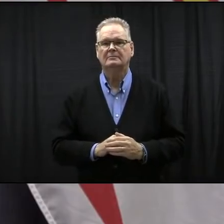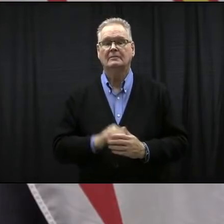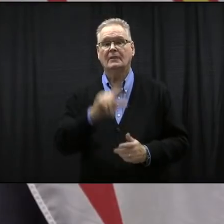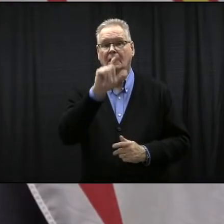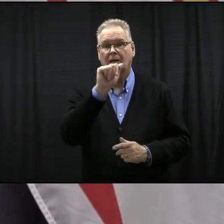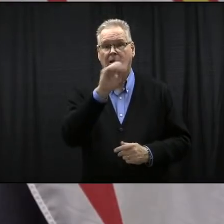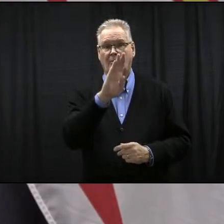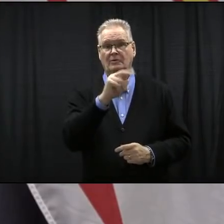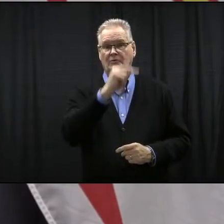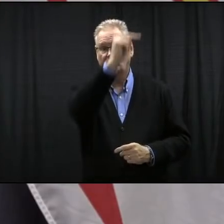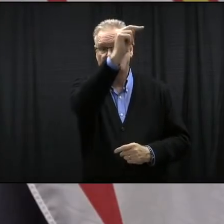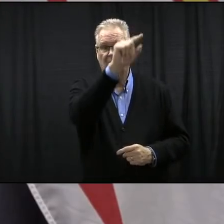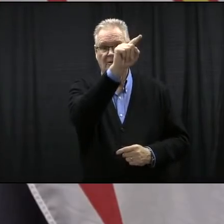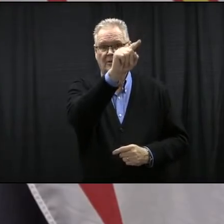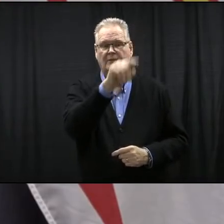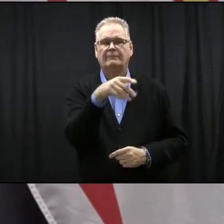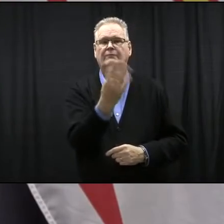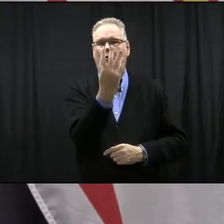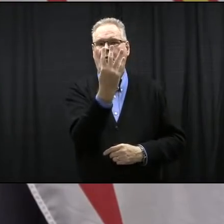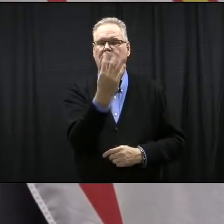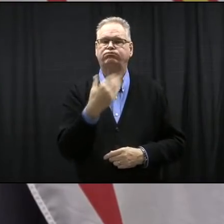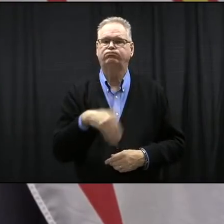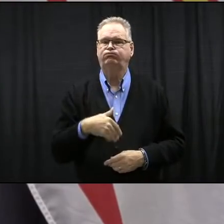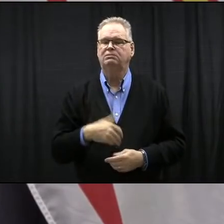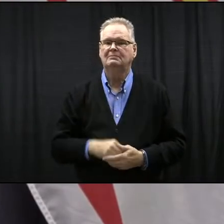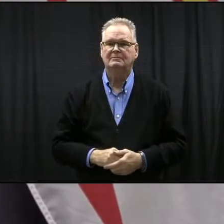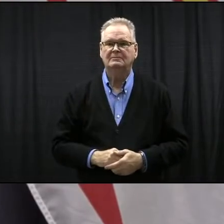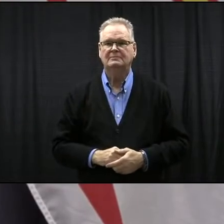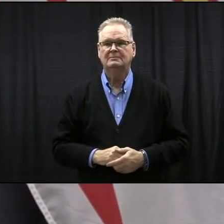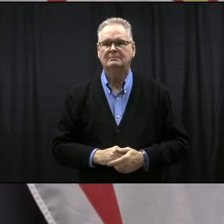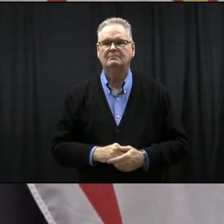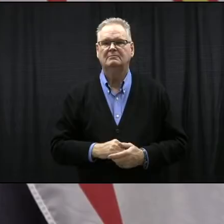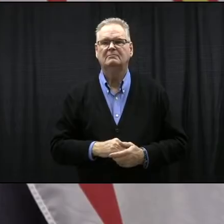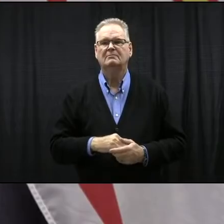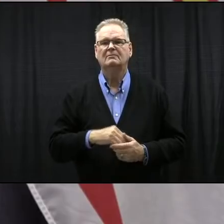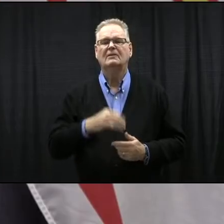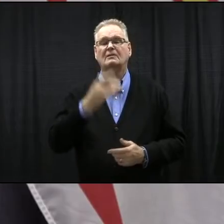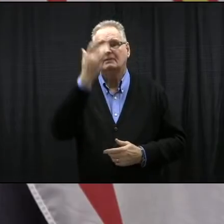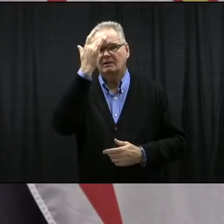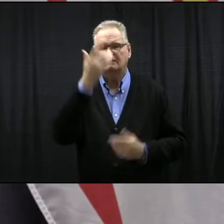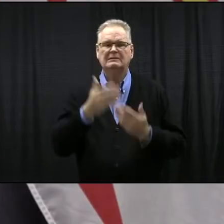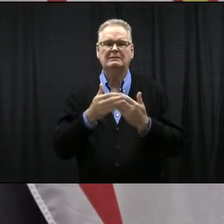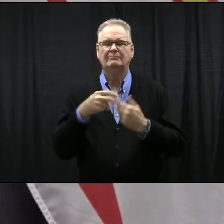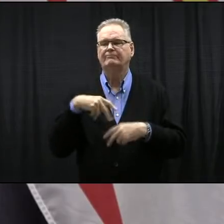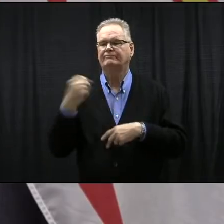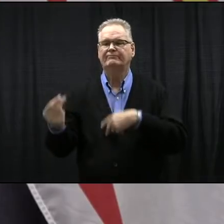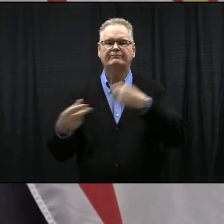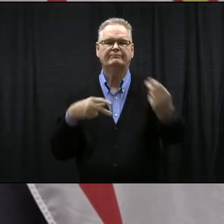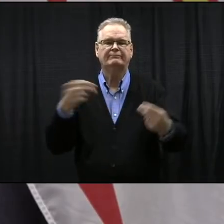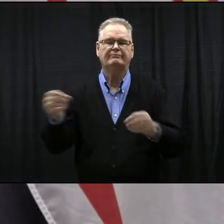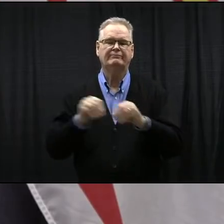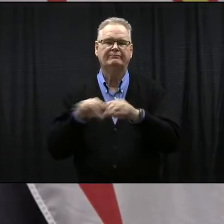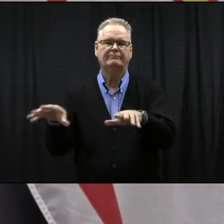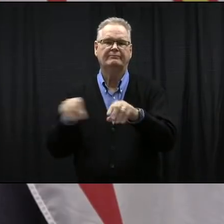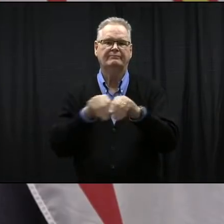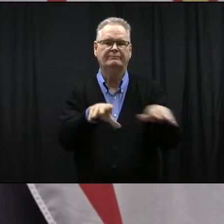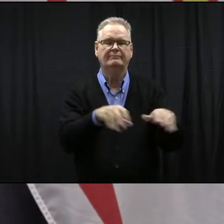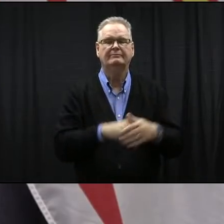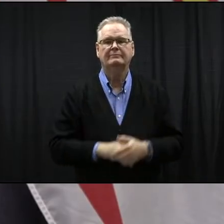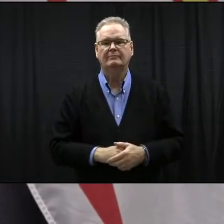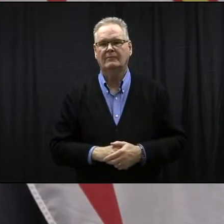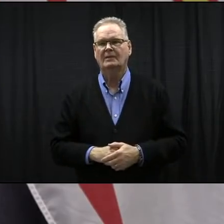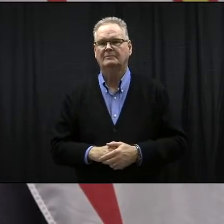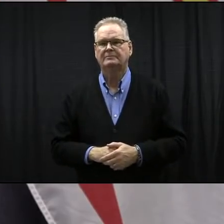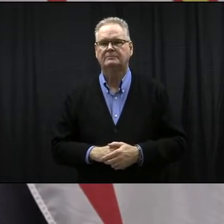Health that are all contacts of a case. There are also 2 new presumptive